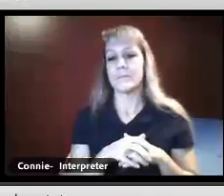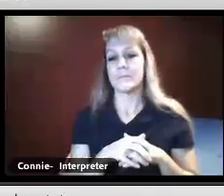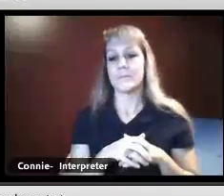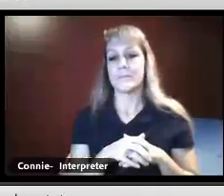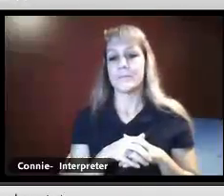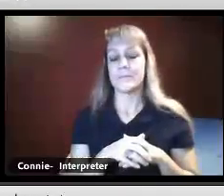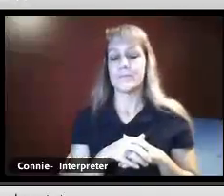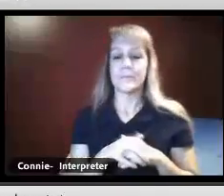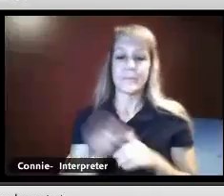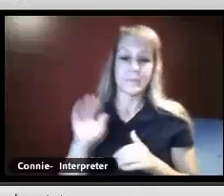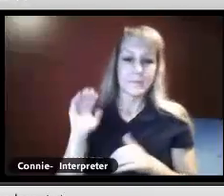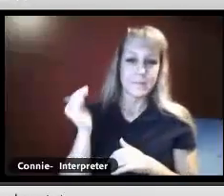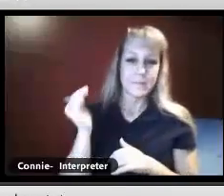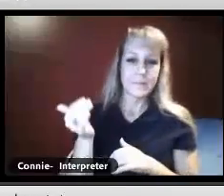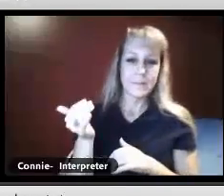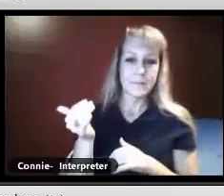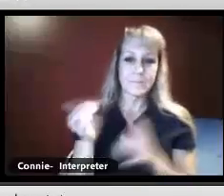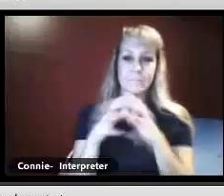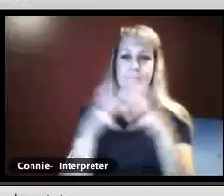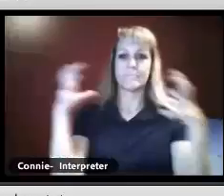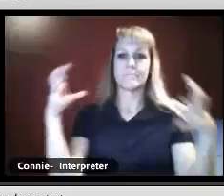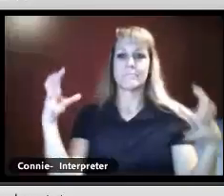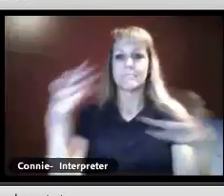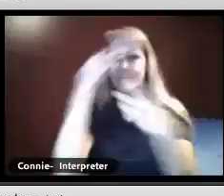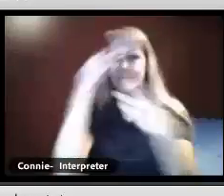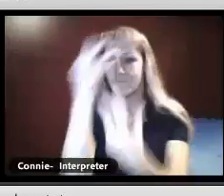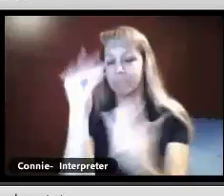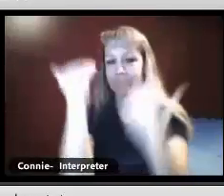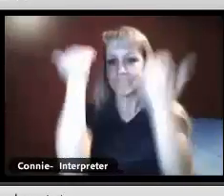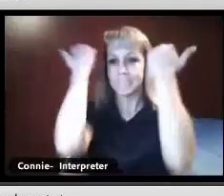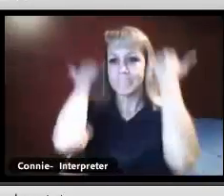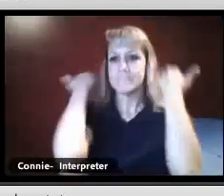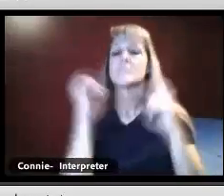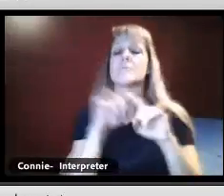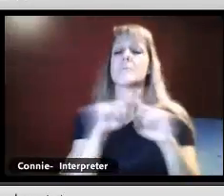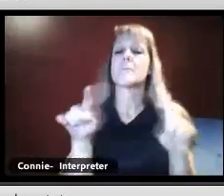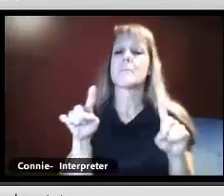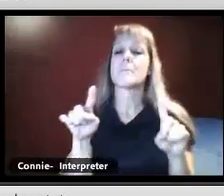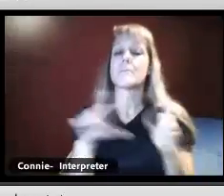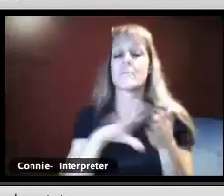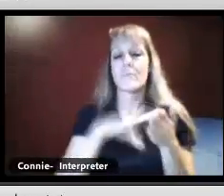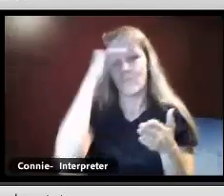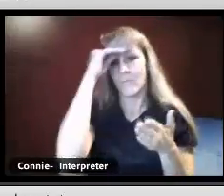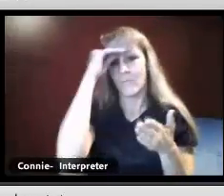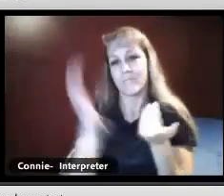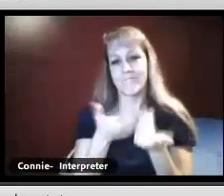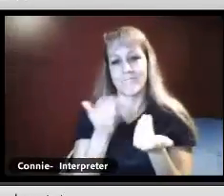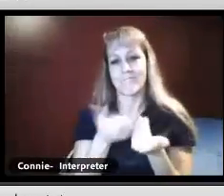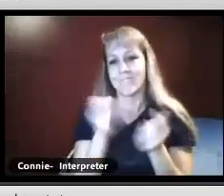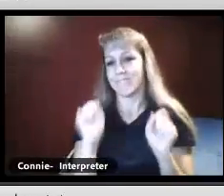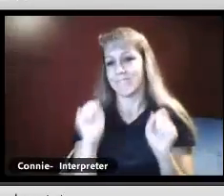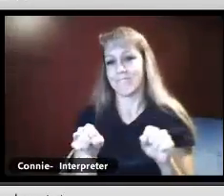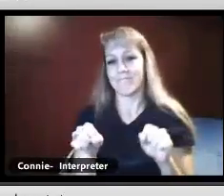It can seem slightly daunting at first. I want to encourage you that the learning curve is worth your time. The learning curve